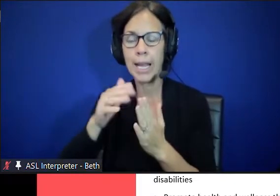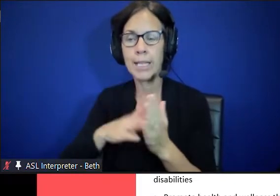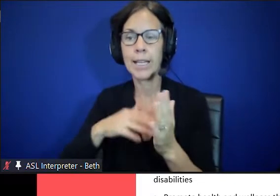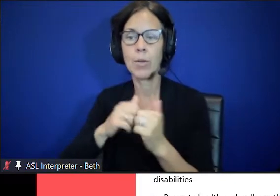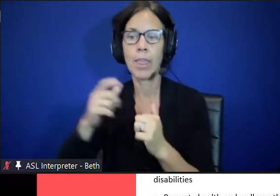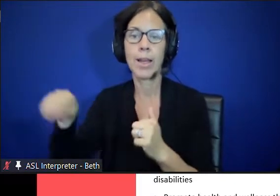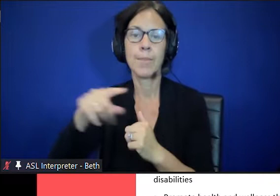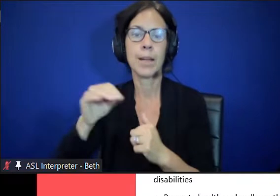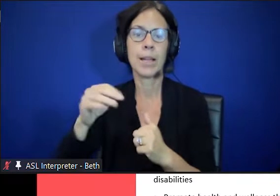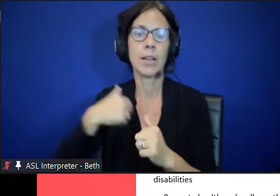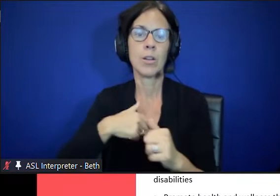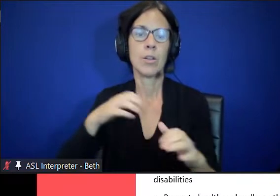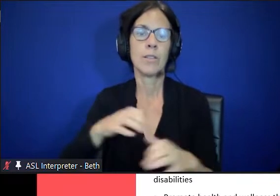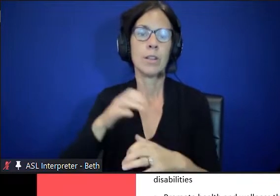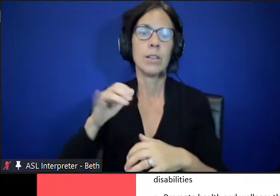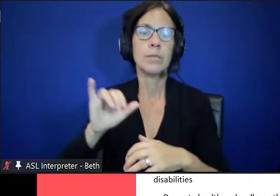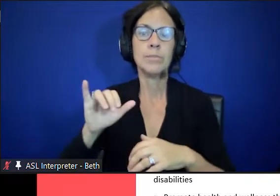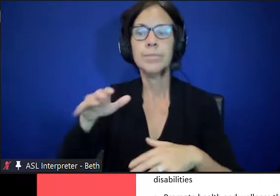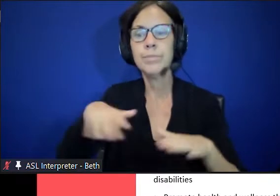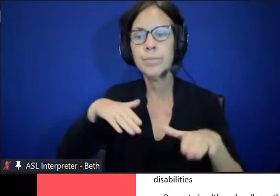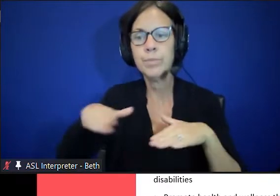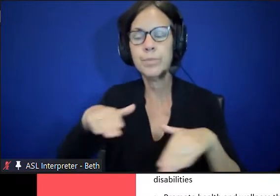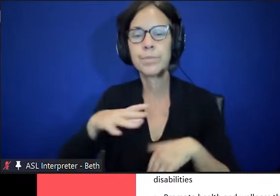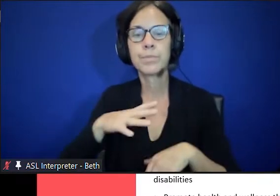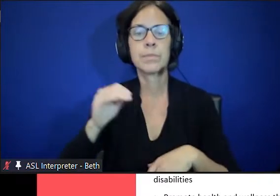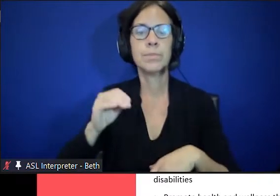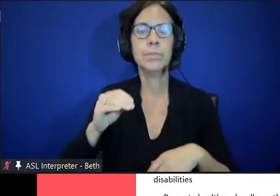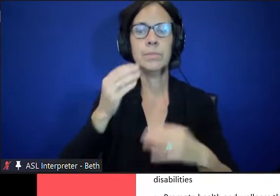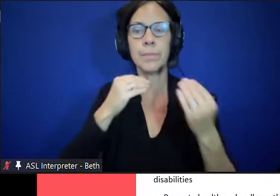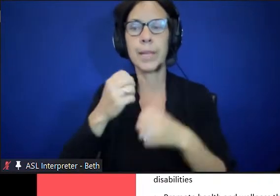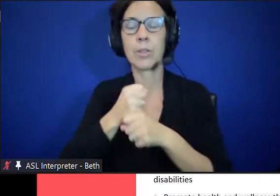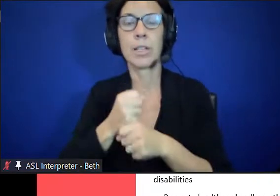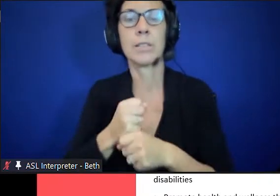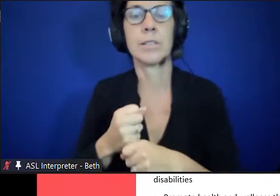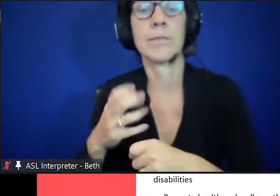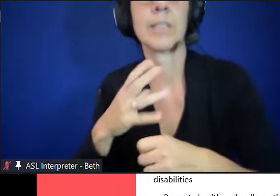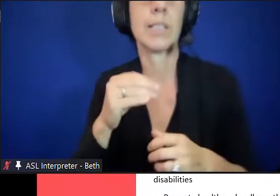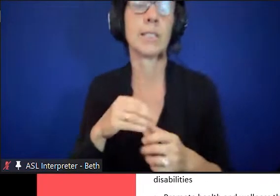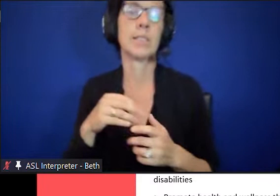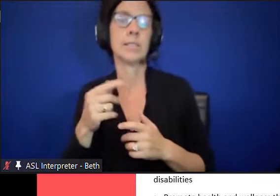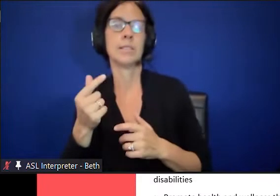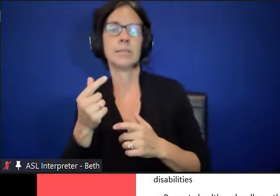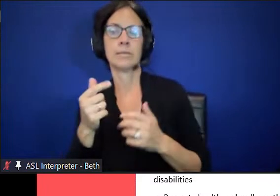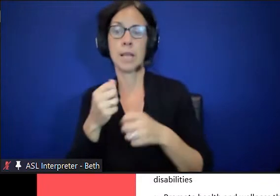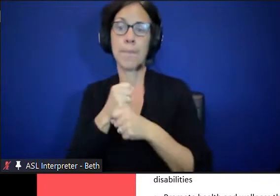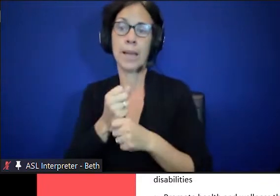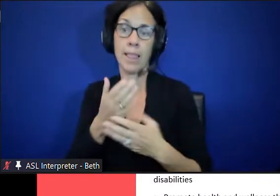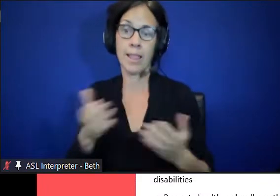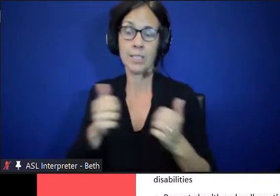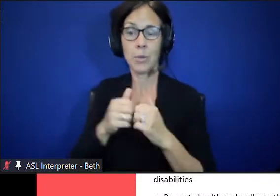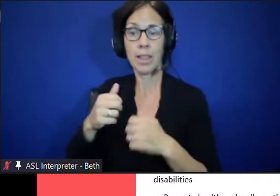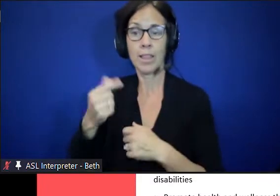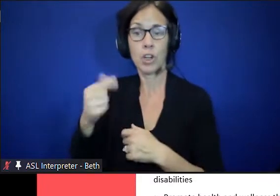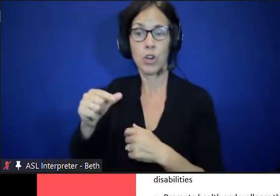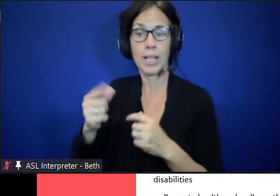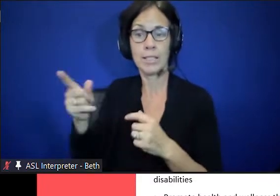them. And we've done like walks and meal creations. We've made smoothies with the greens in their garden and they really enjoyed that. Last